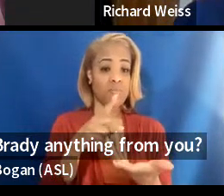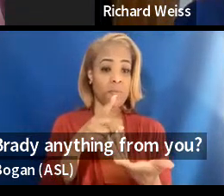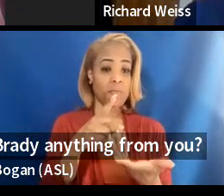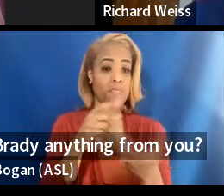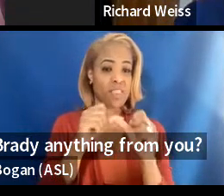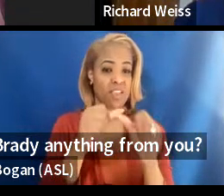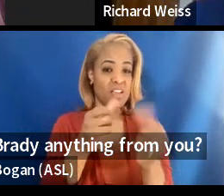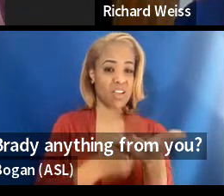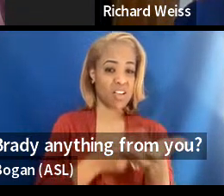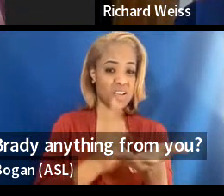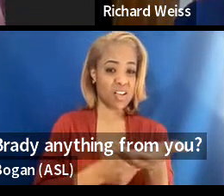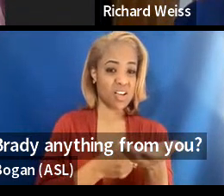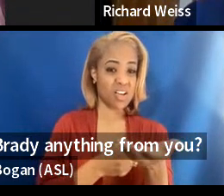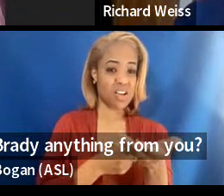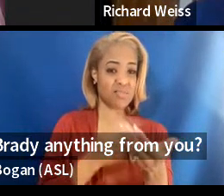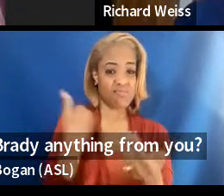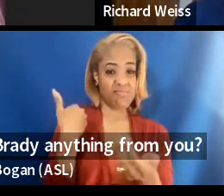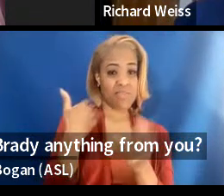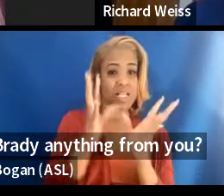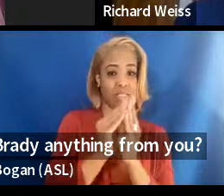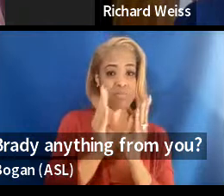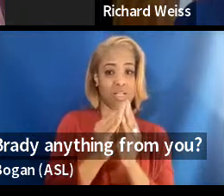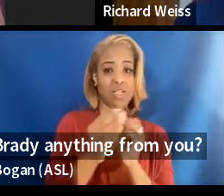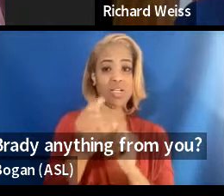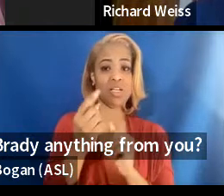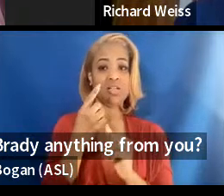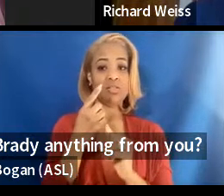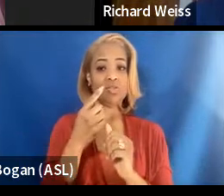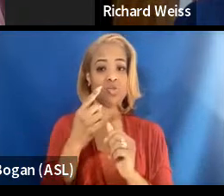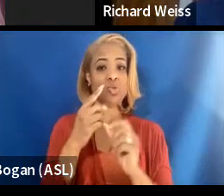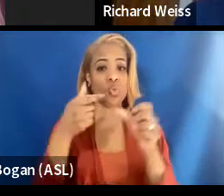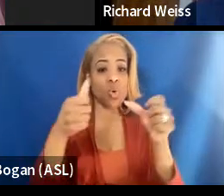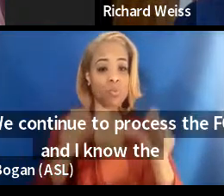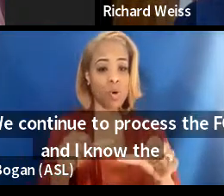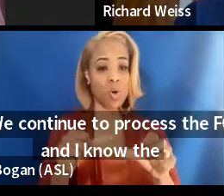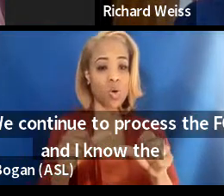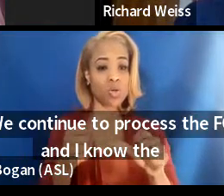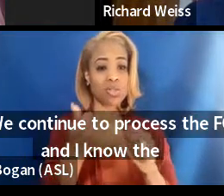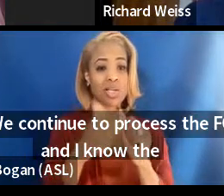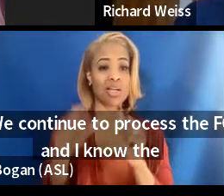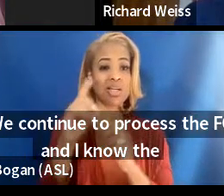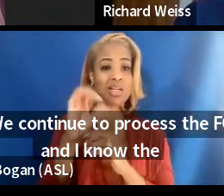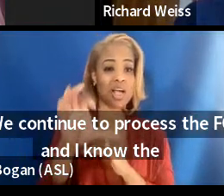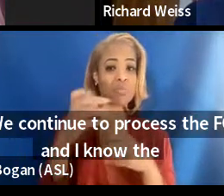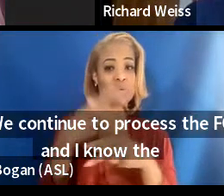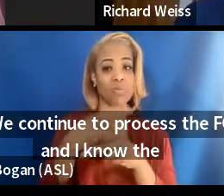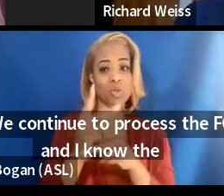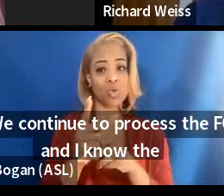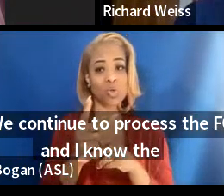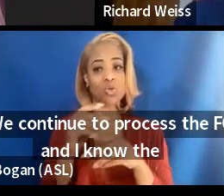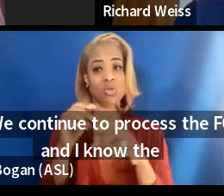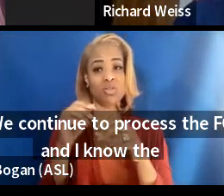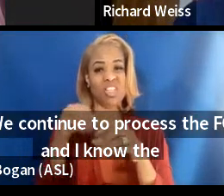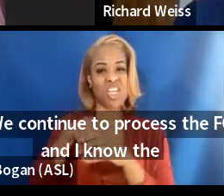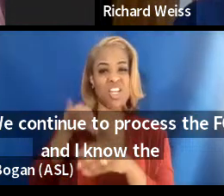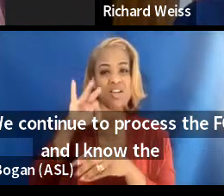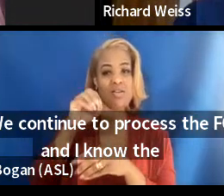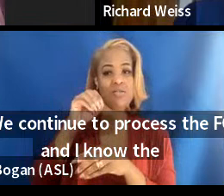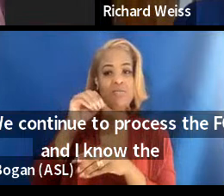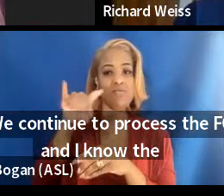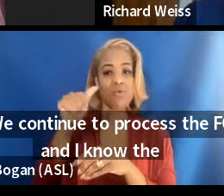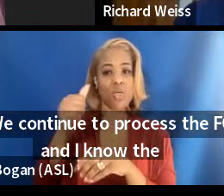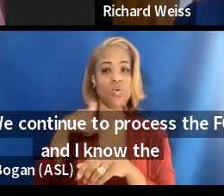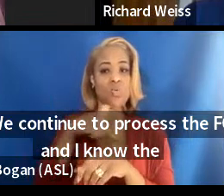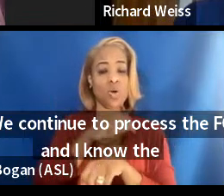discussion at the last meeting, to proactively post any documents produced in a FOIA. We're working through